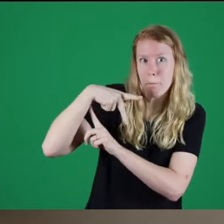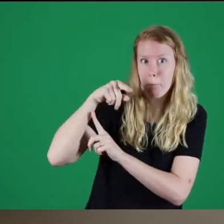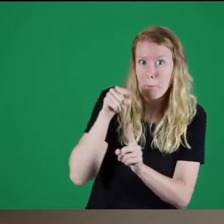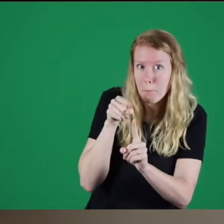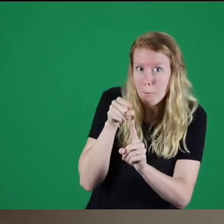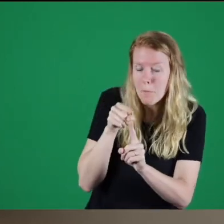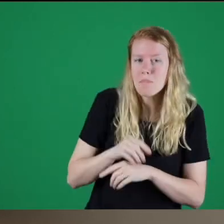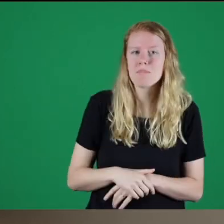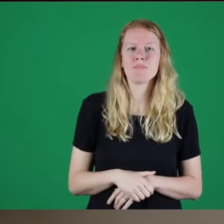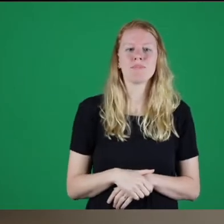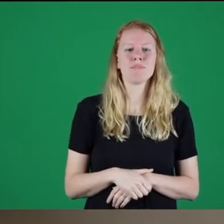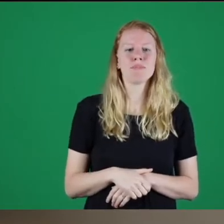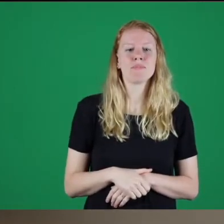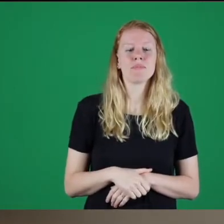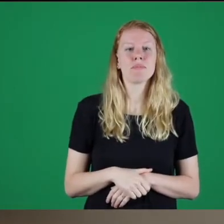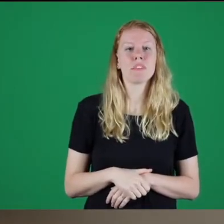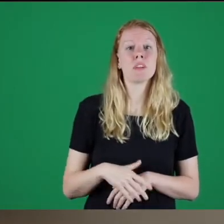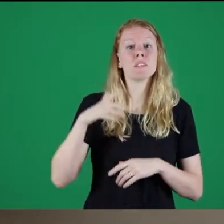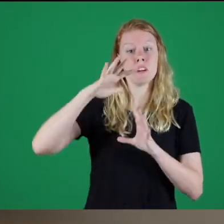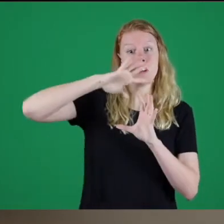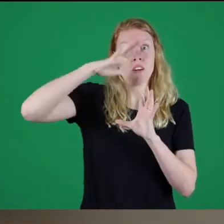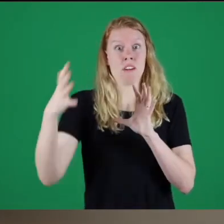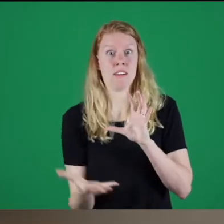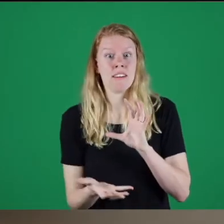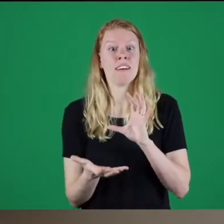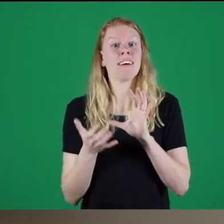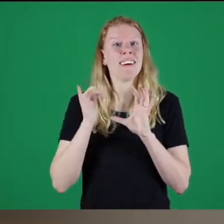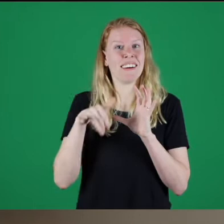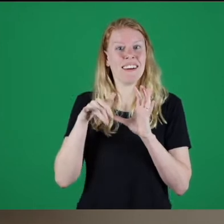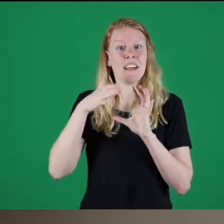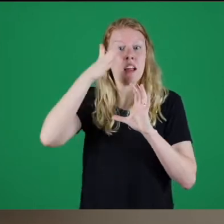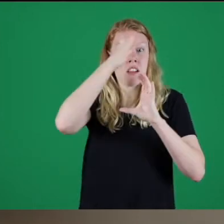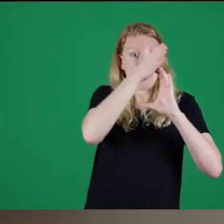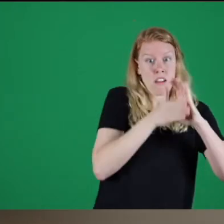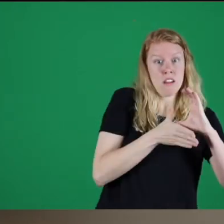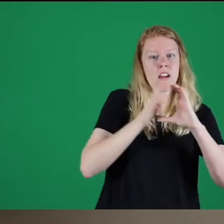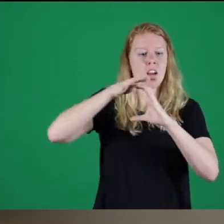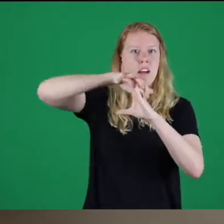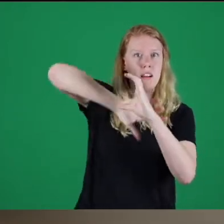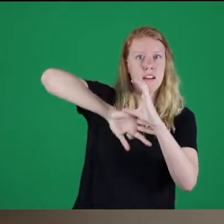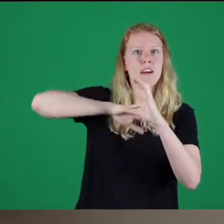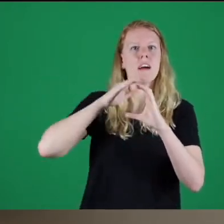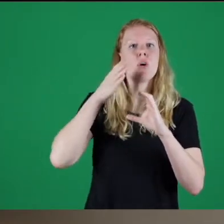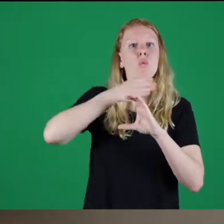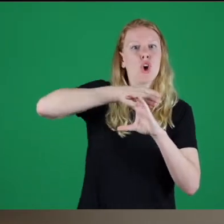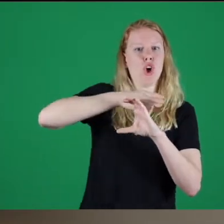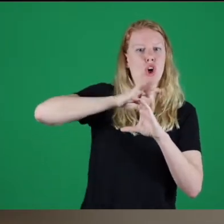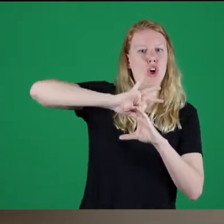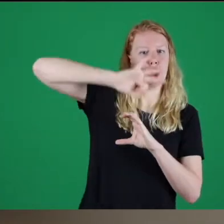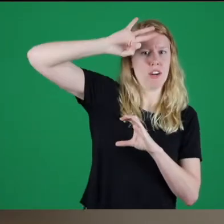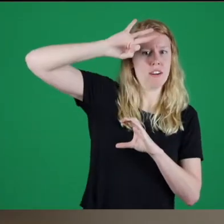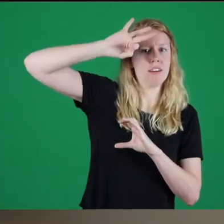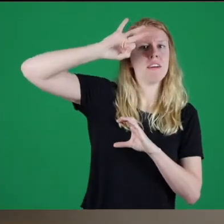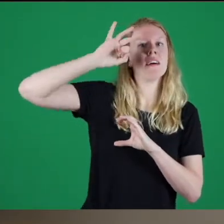harp. Now, the gourd, the cow skin, oh, and you have wood. So the handles that I hold it with